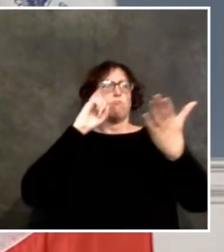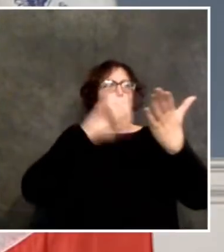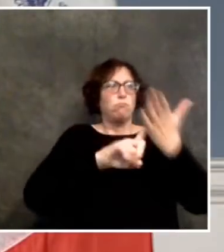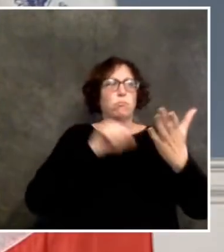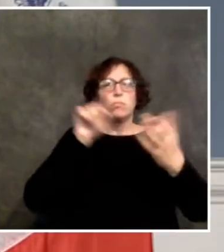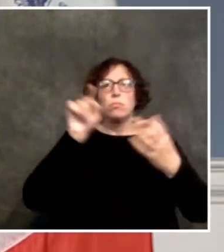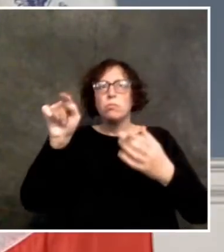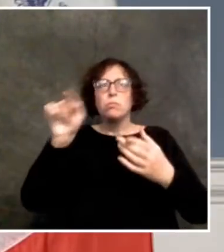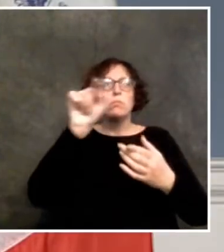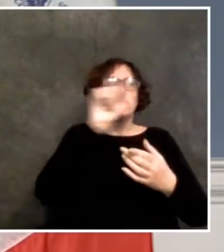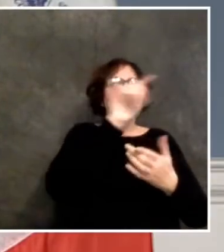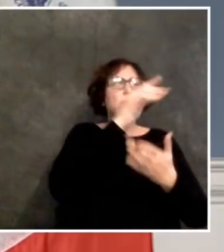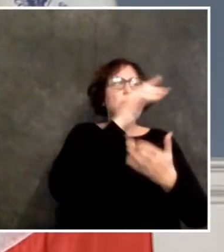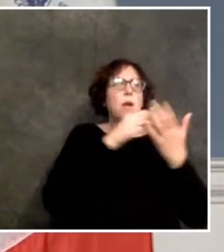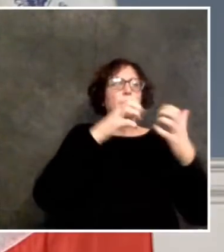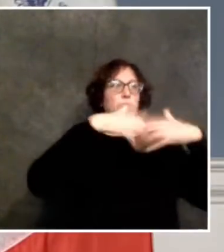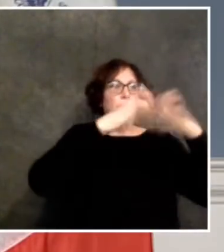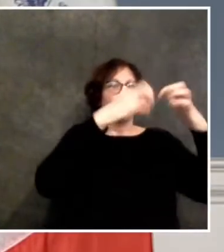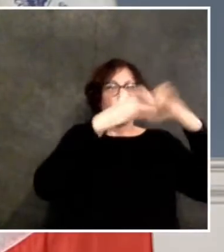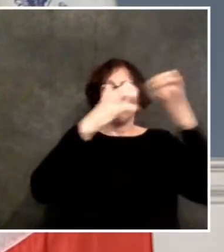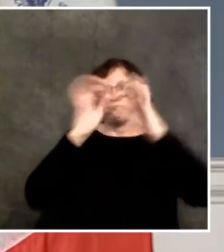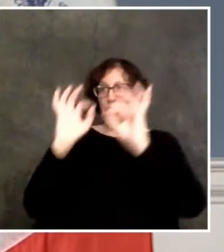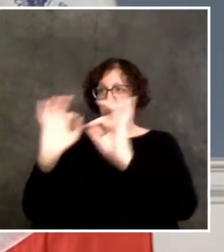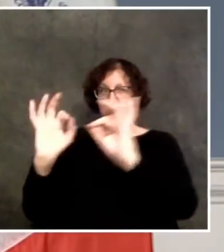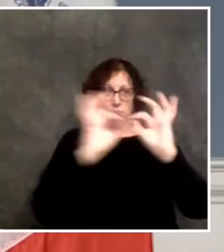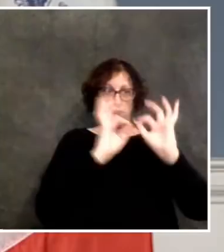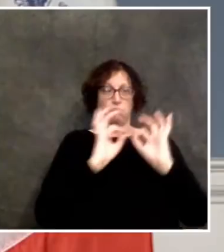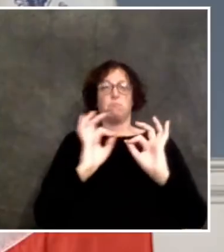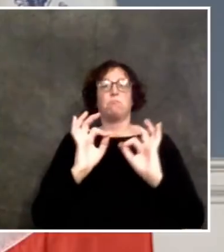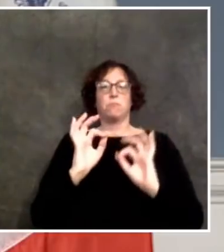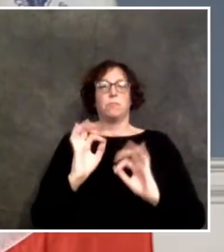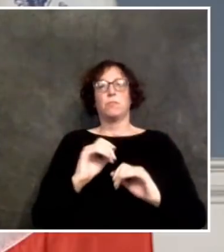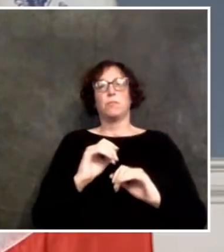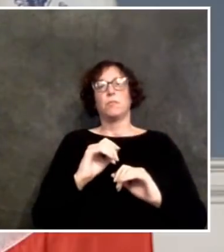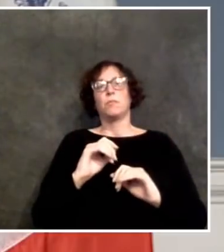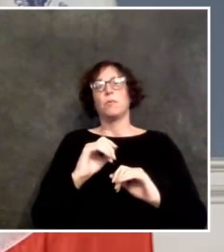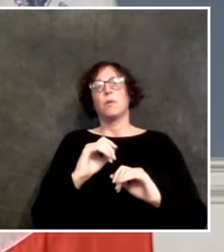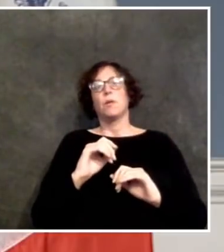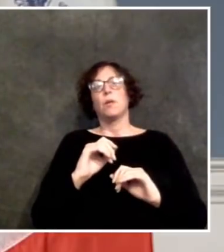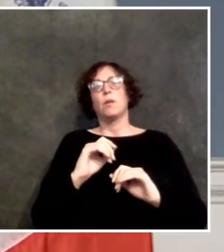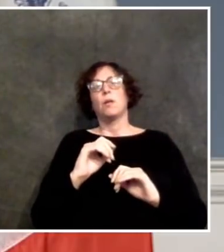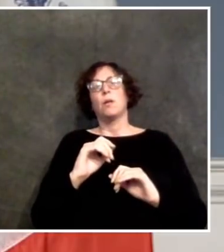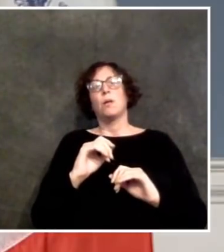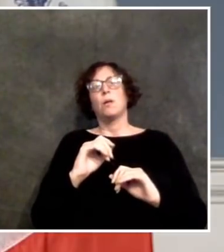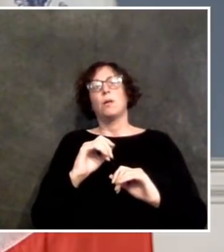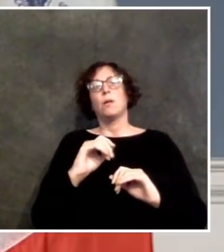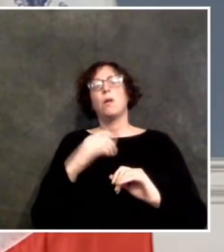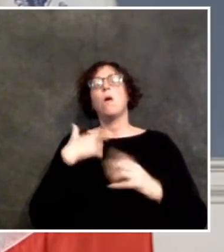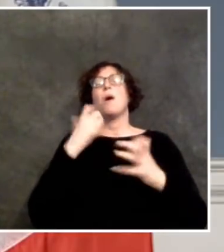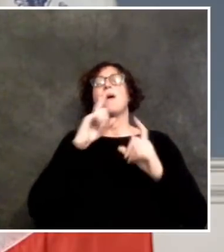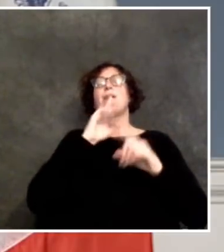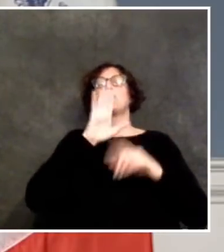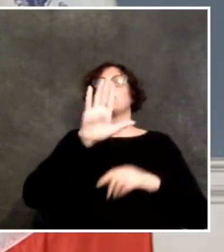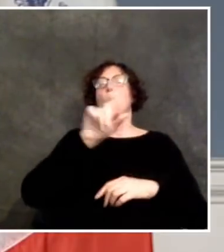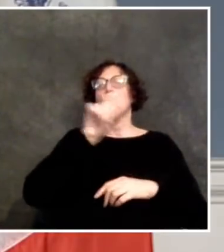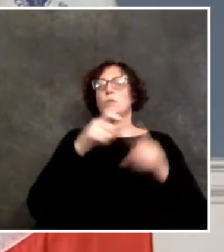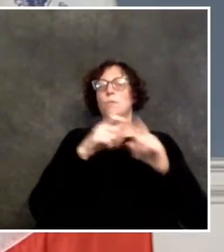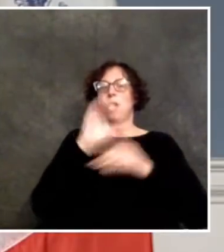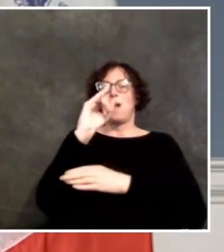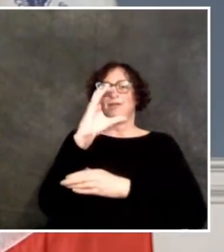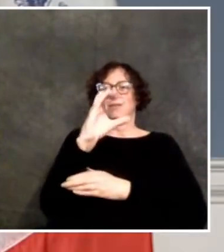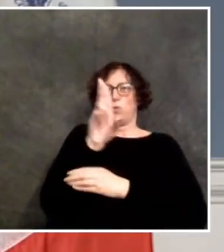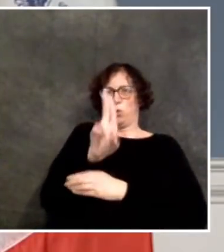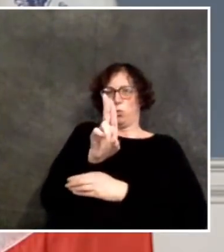first on the ICU issue, because I think respectfully, I'm not sure you're remembering the original plan that the city and state agree